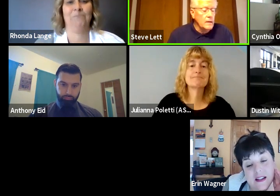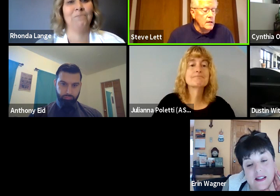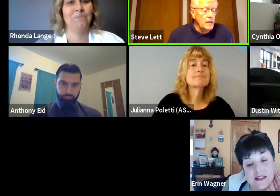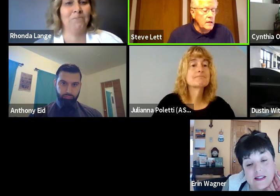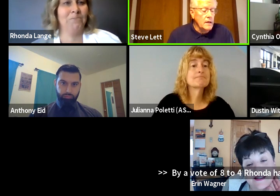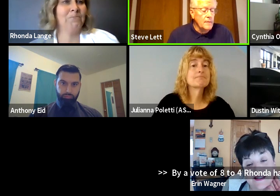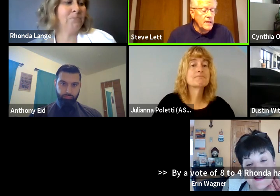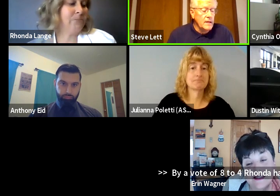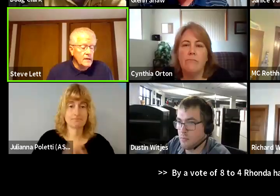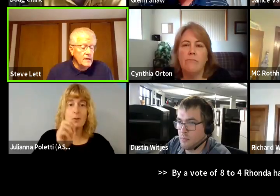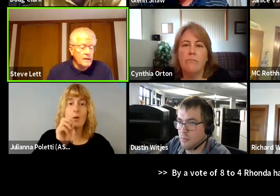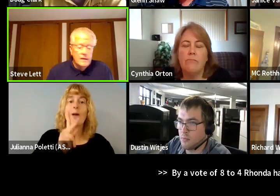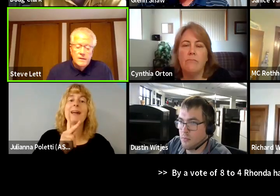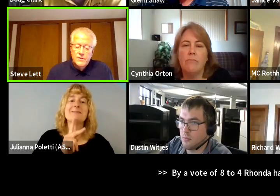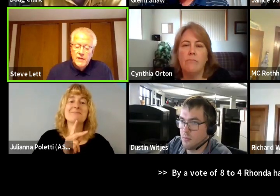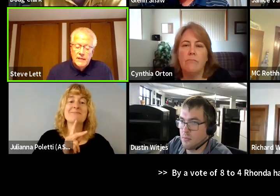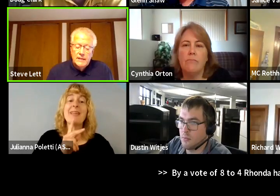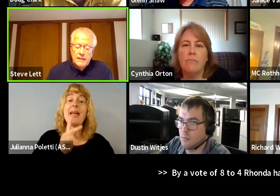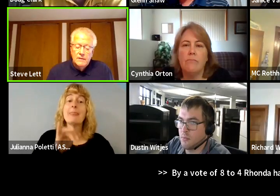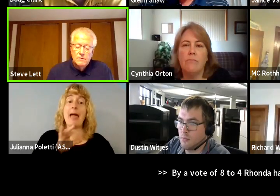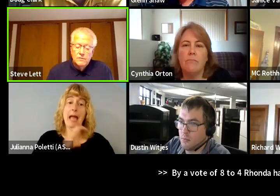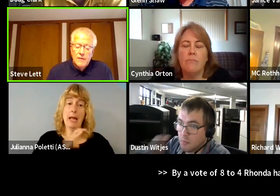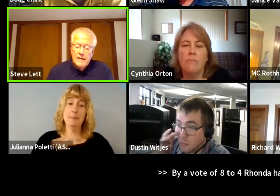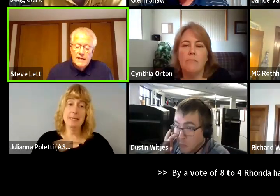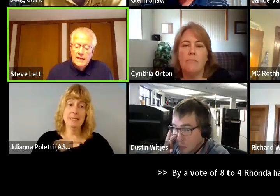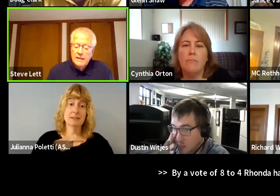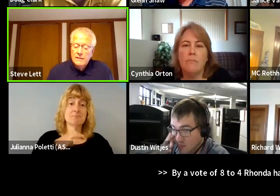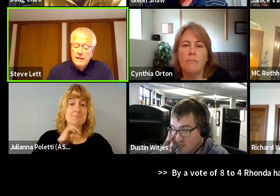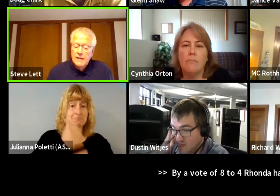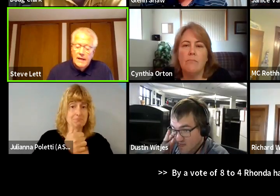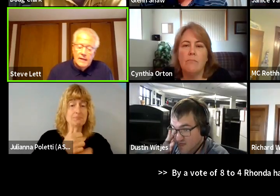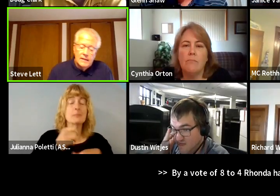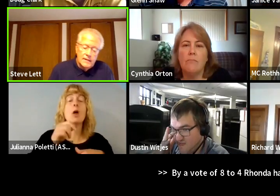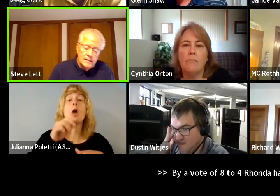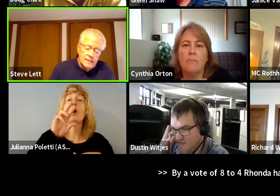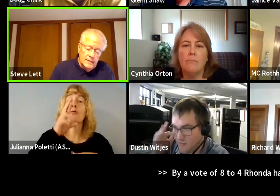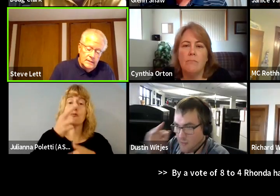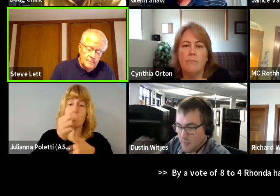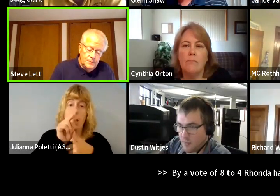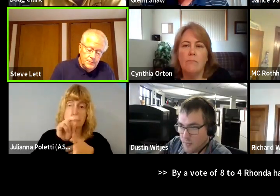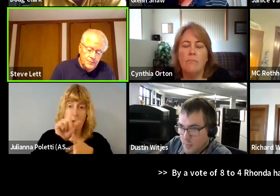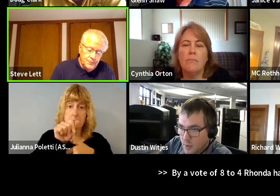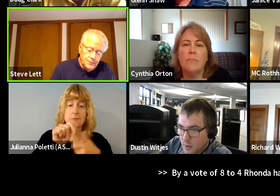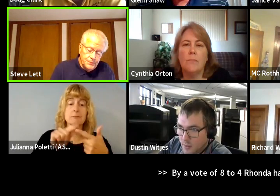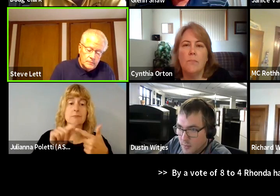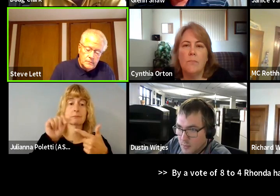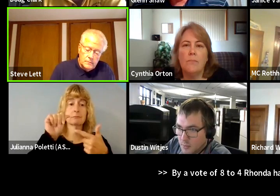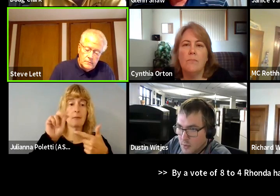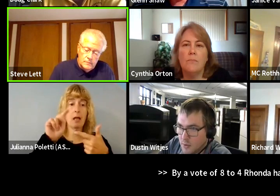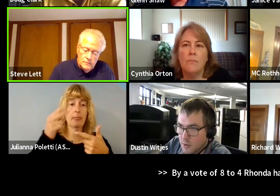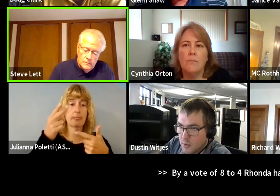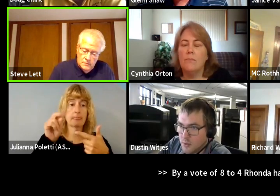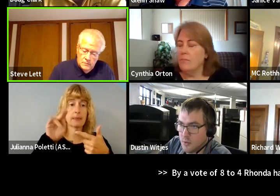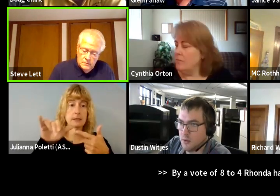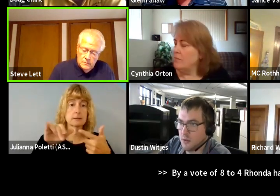Okay, the committee then is Rhonda, Anthony, and Dustin.